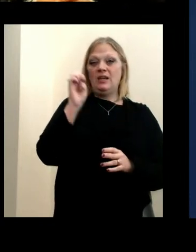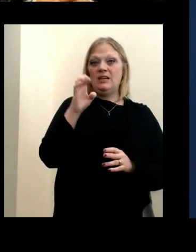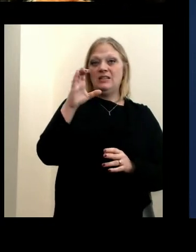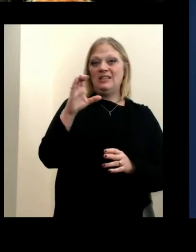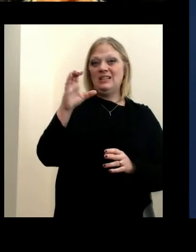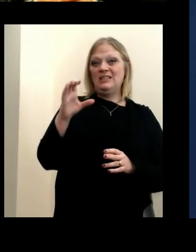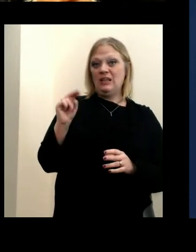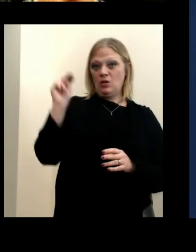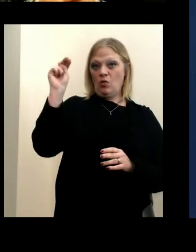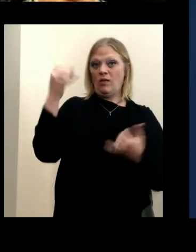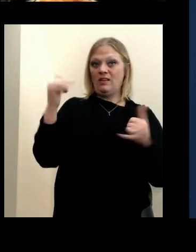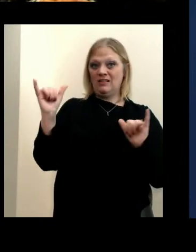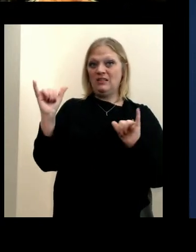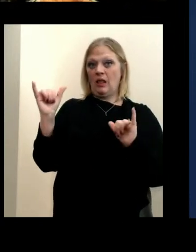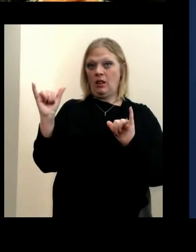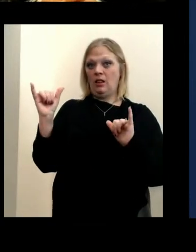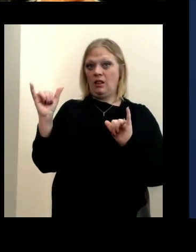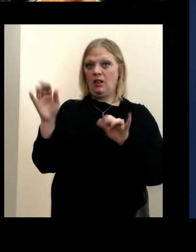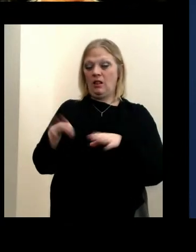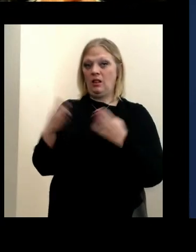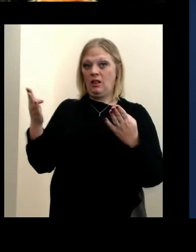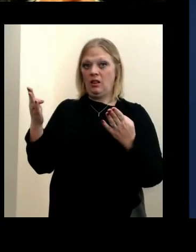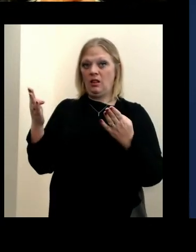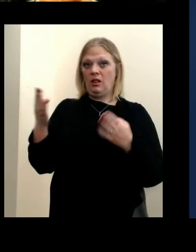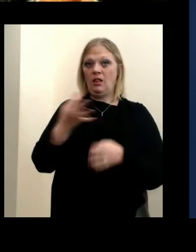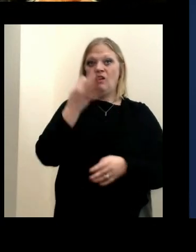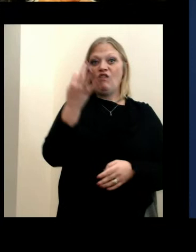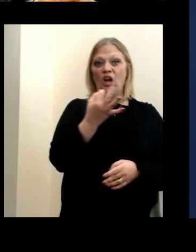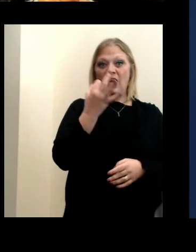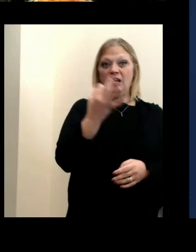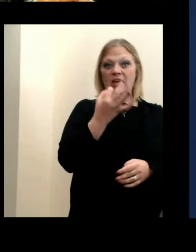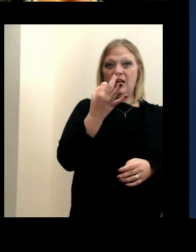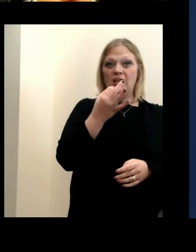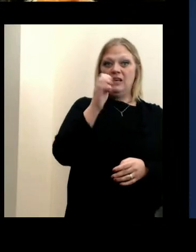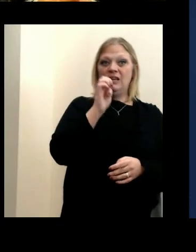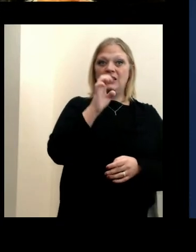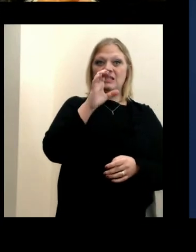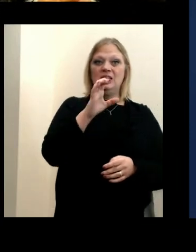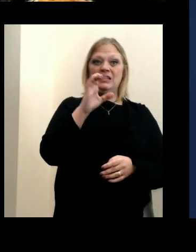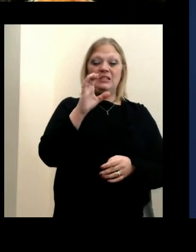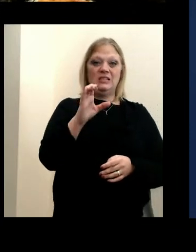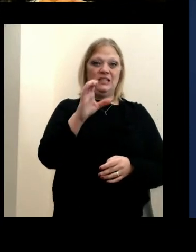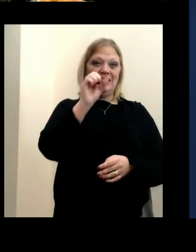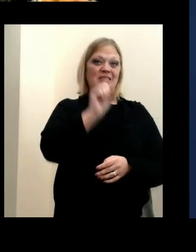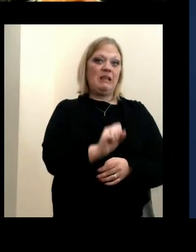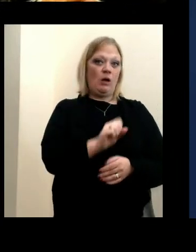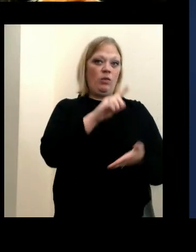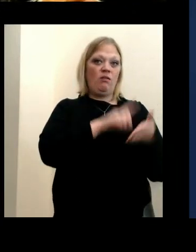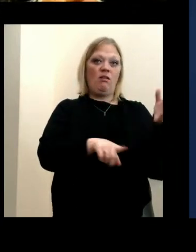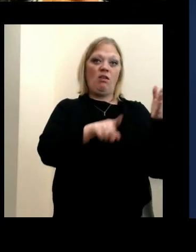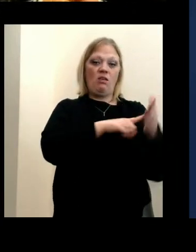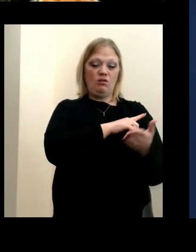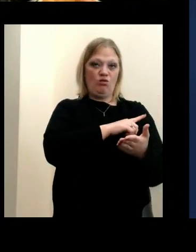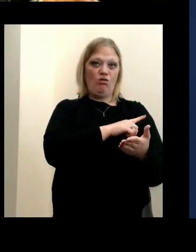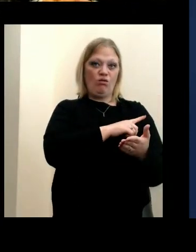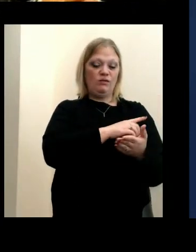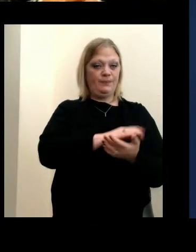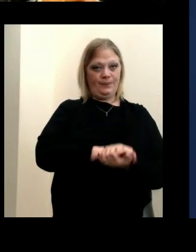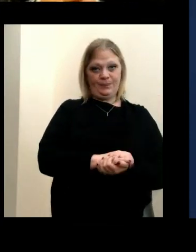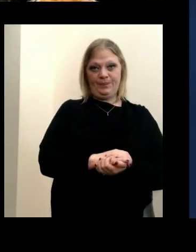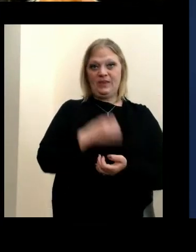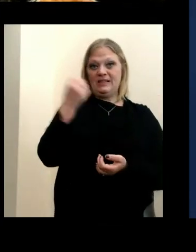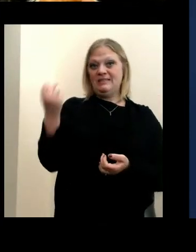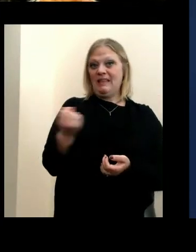clinic is still open. However, for Friday, the ECC South location is going to be canceled. Also, for